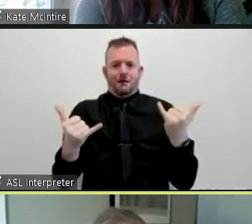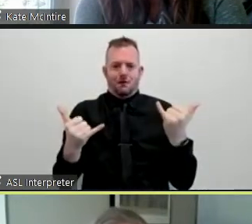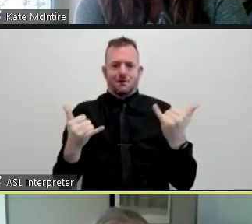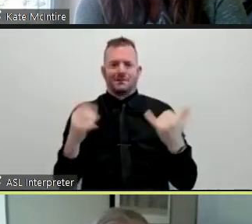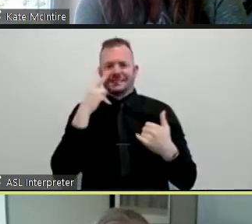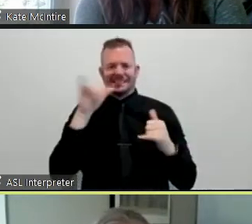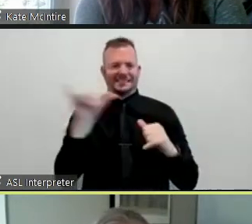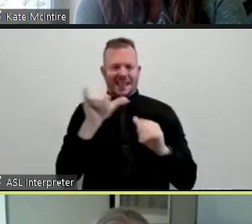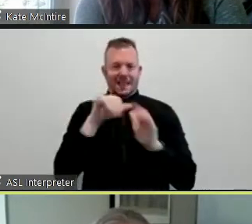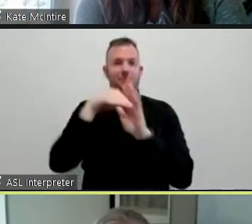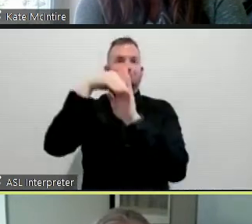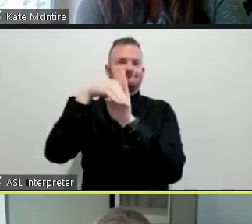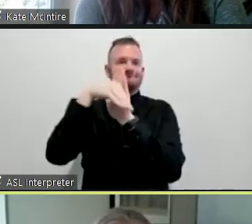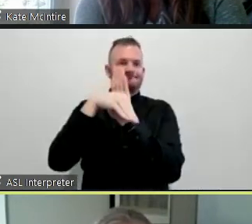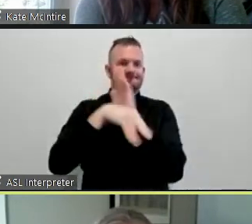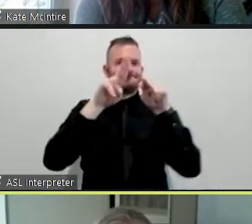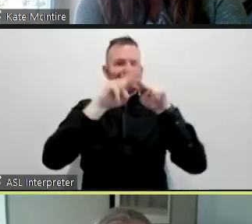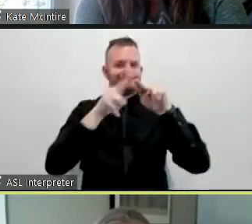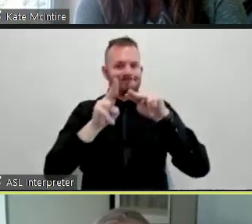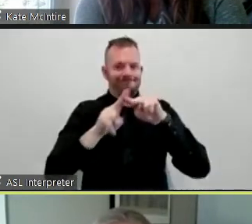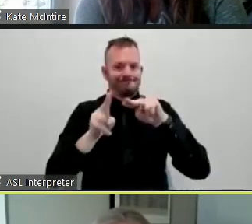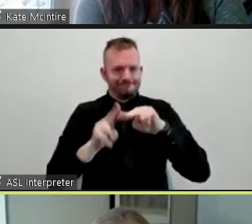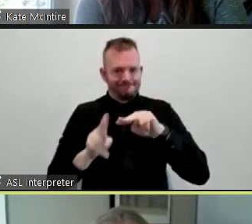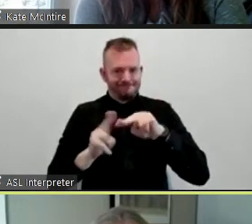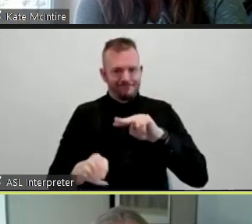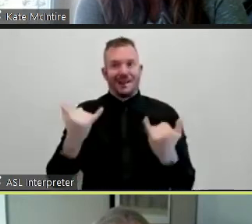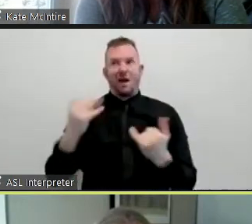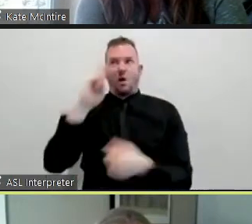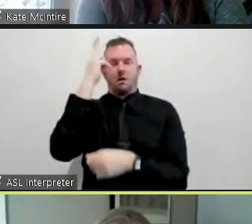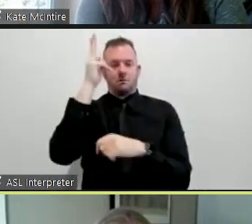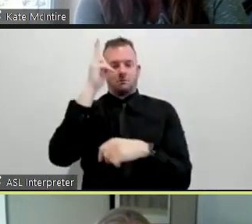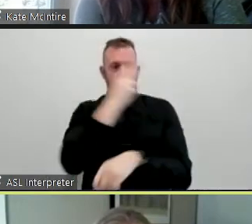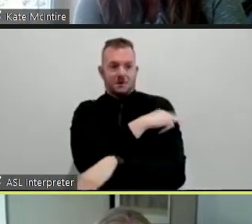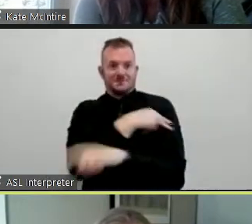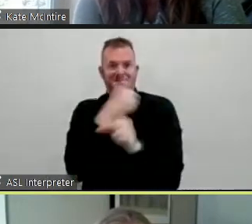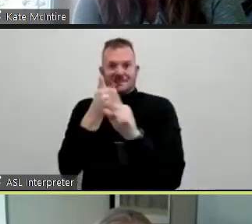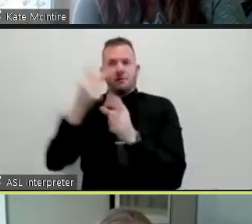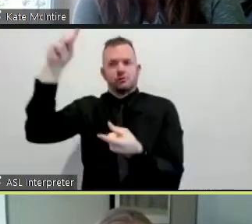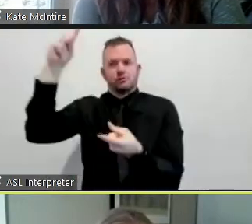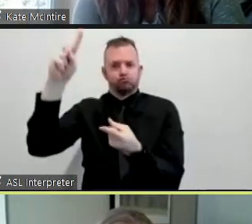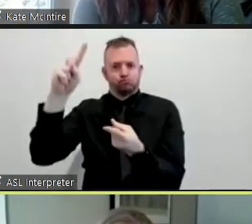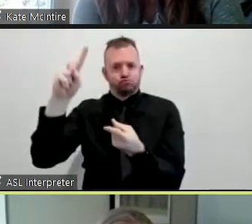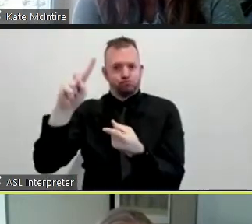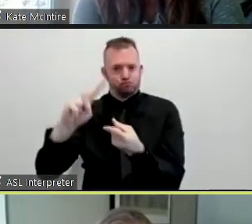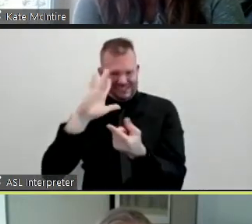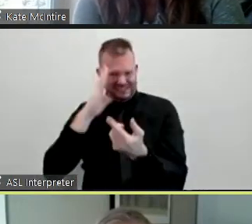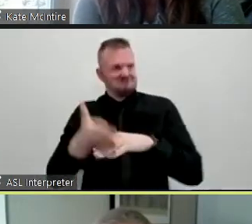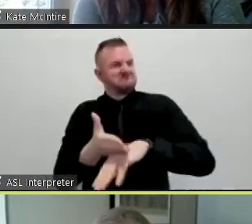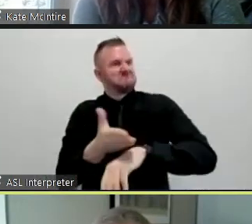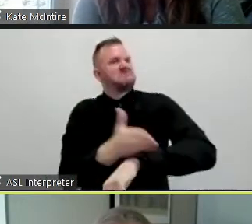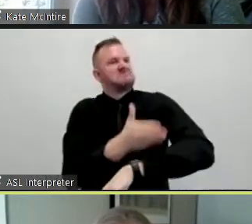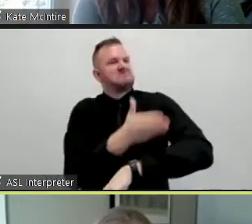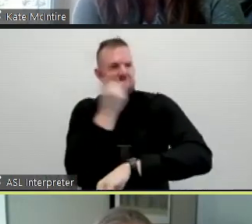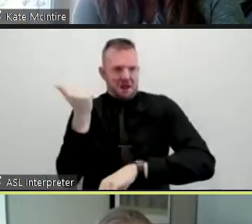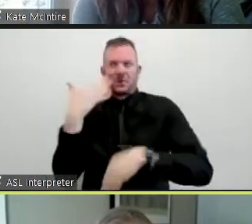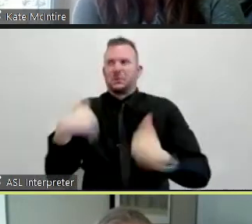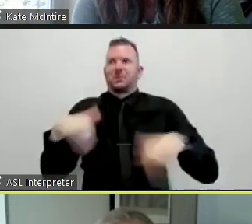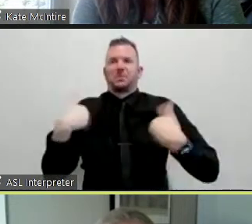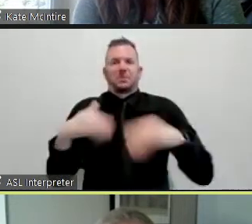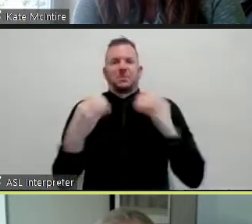of hospitalizations that we're seeing here in Colorado. We've certainly come a long way from our peak in early December when we had more than